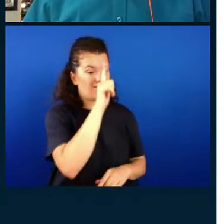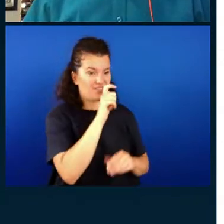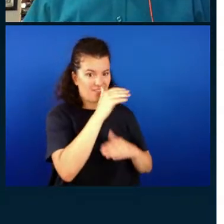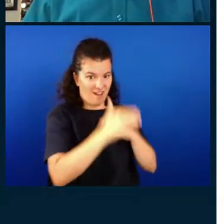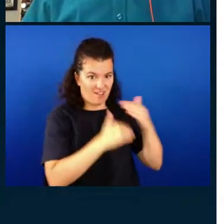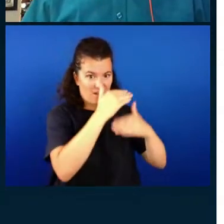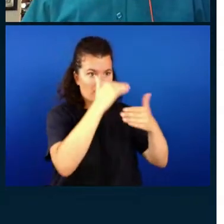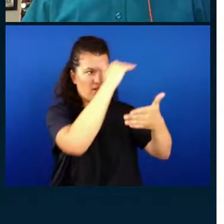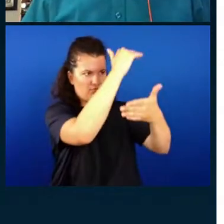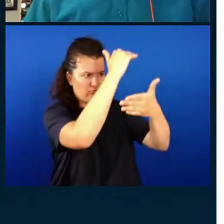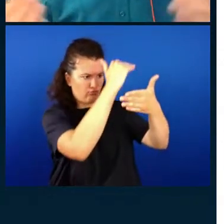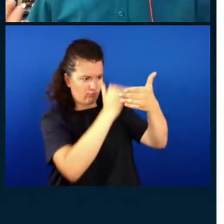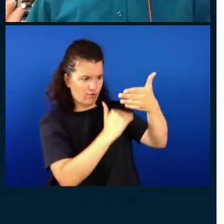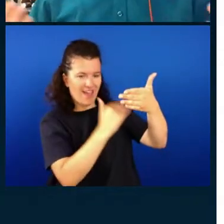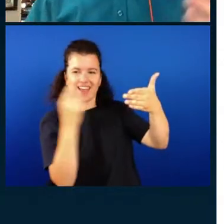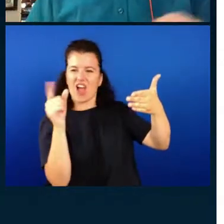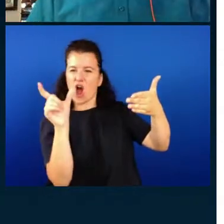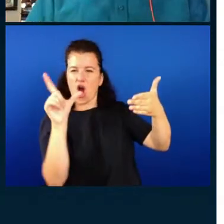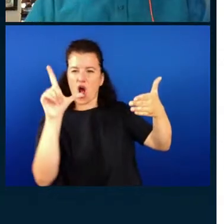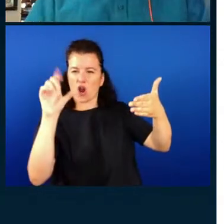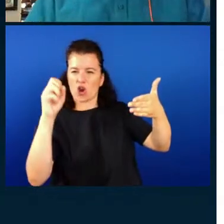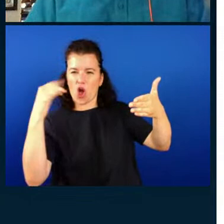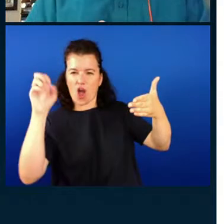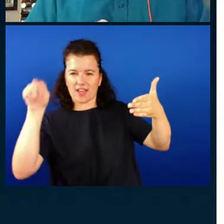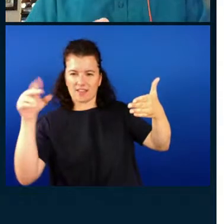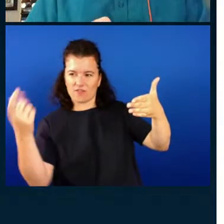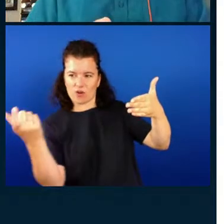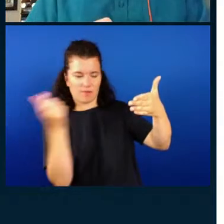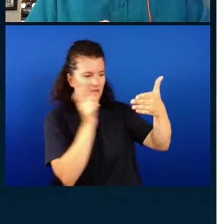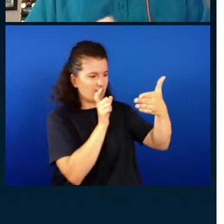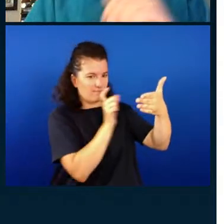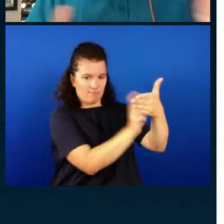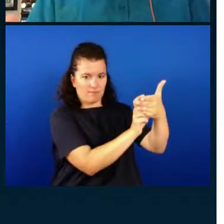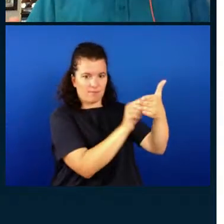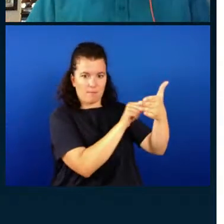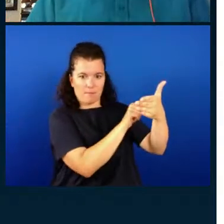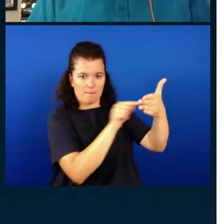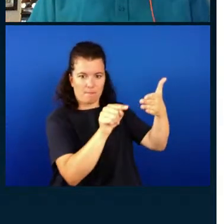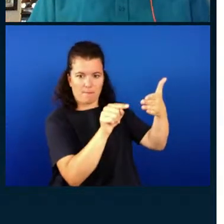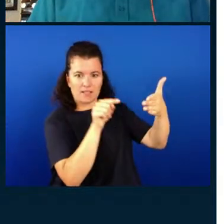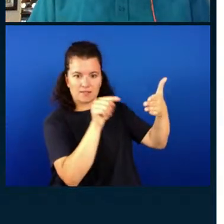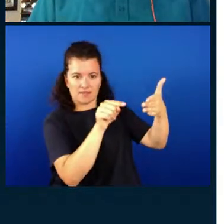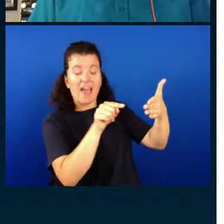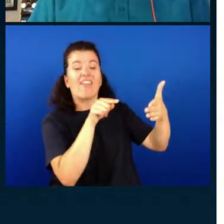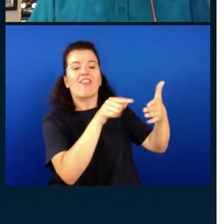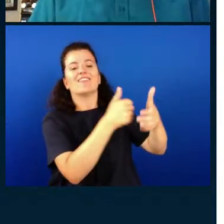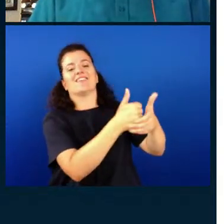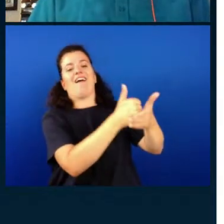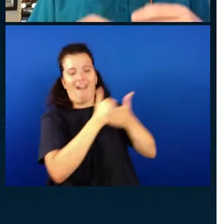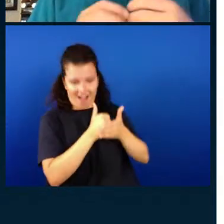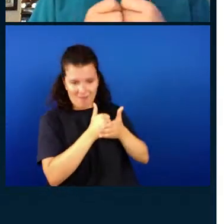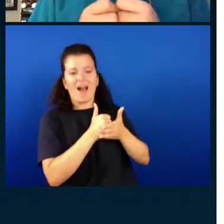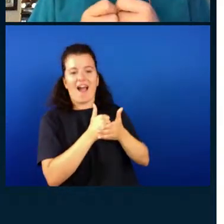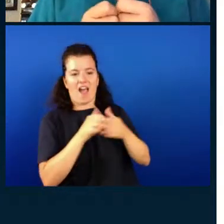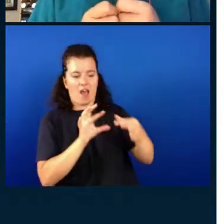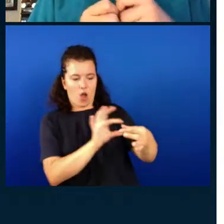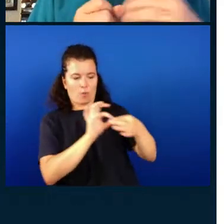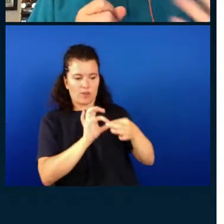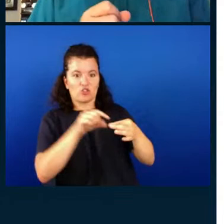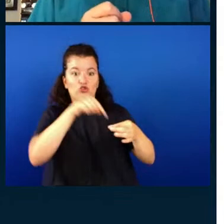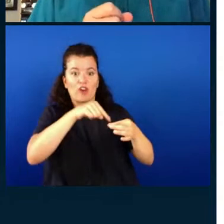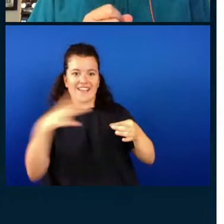logging format, and that's what's required in order to set up distributed tracing. And that is an actual